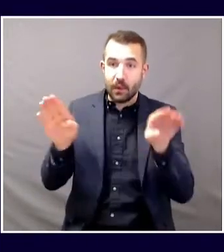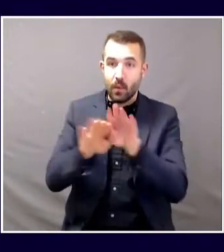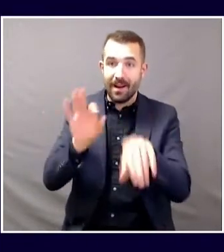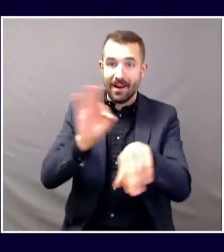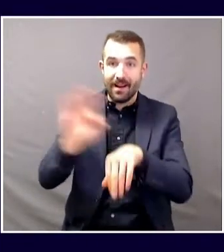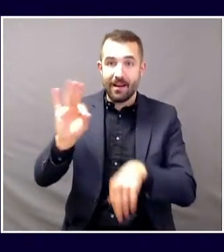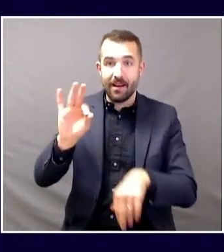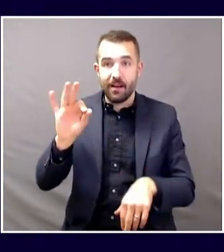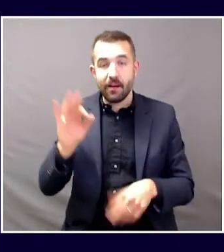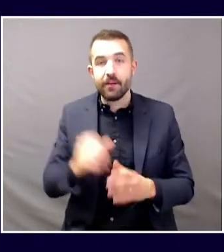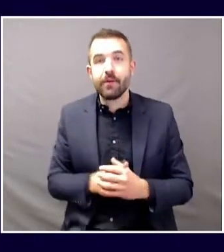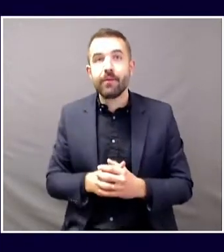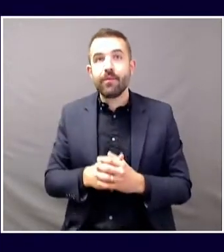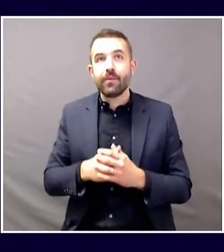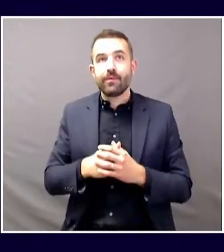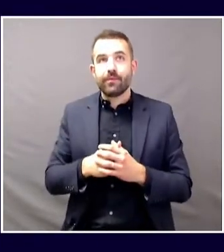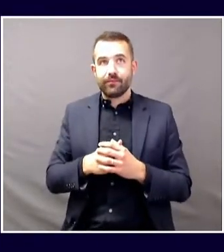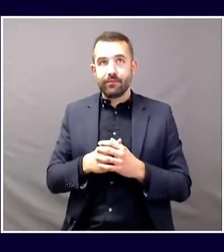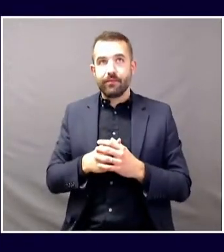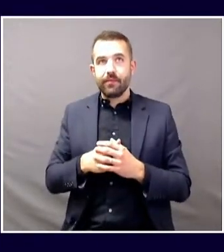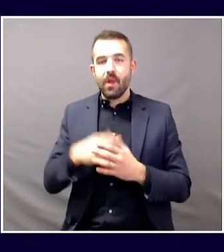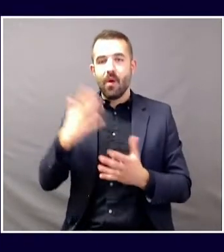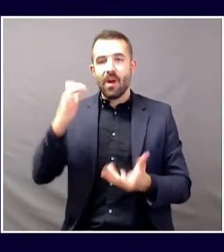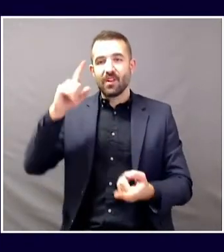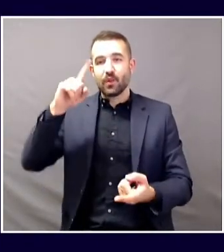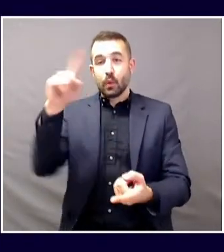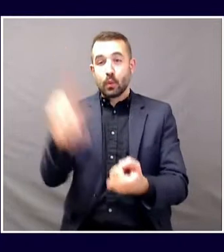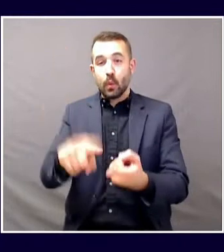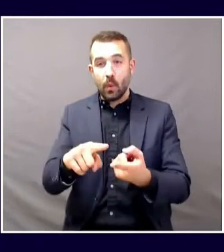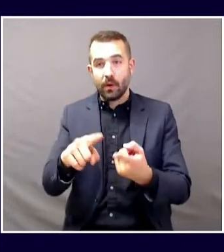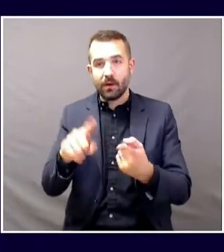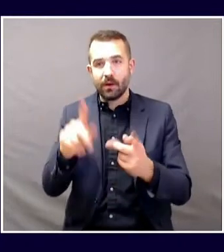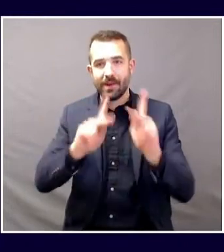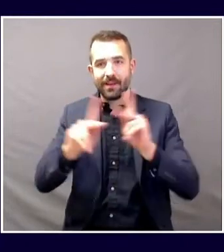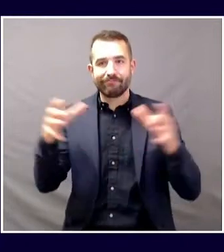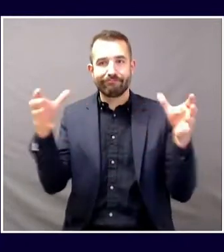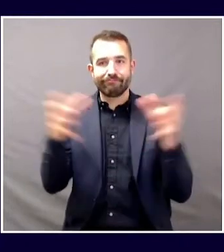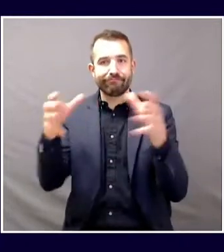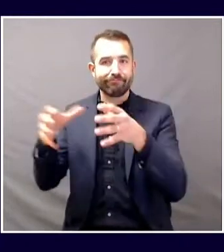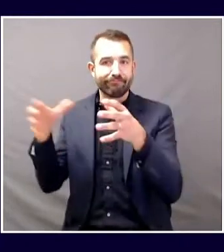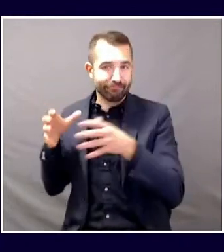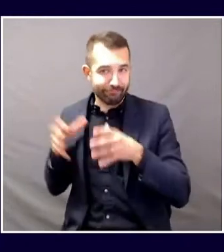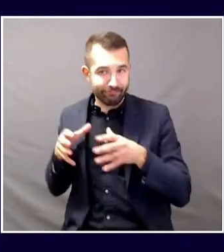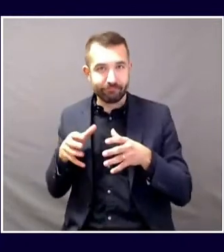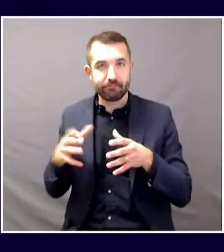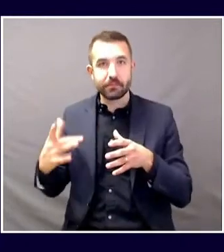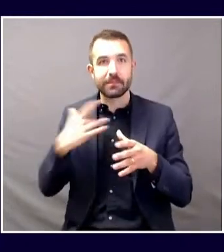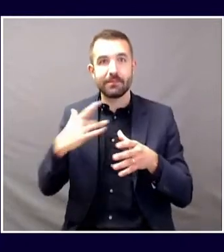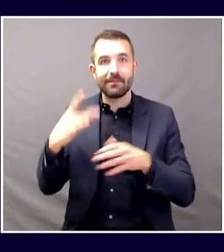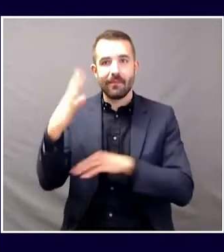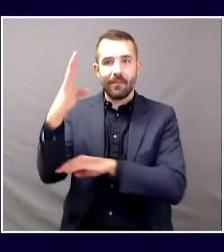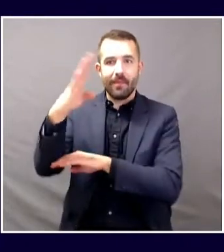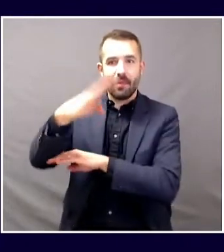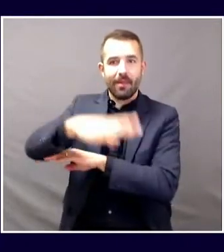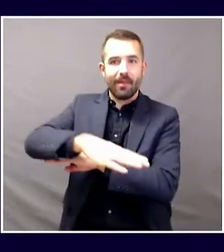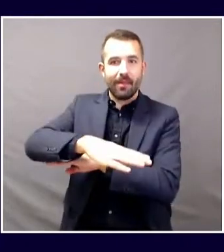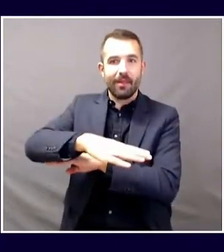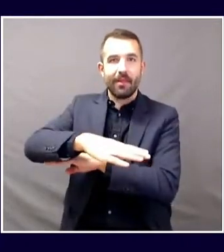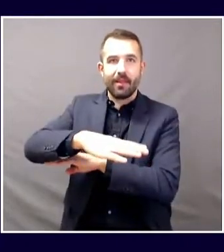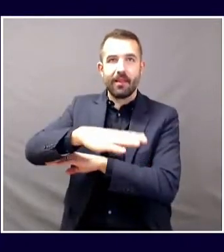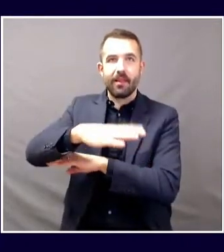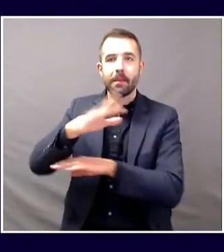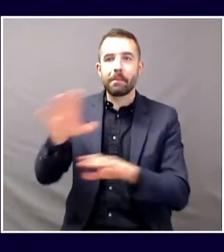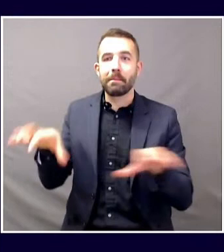that congregation. And as we all know, congregation, as it gets later in the evening, riskier behaviors become much